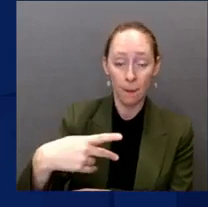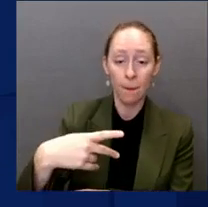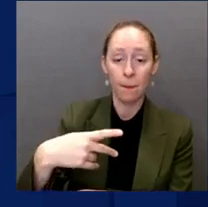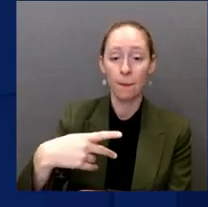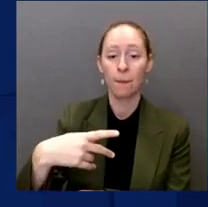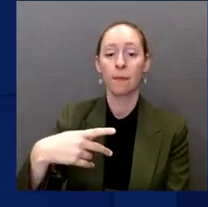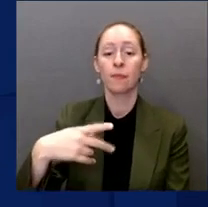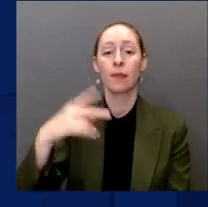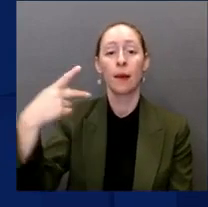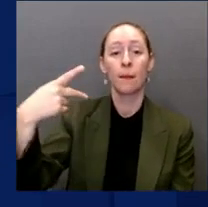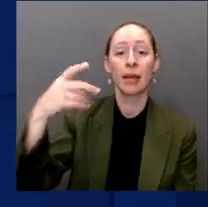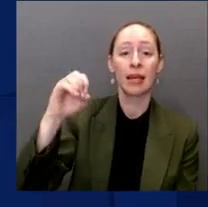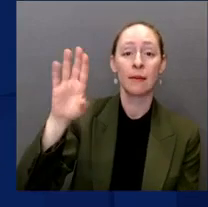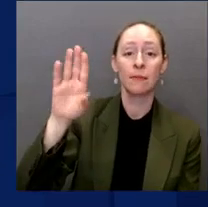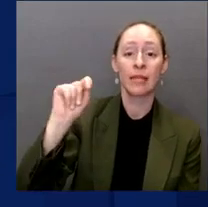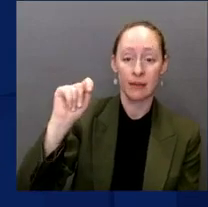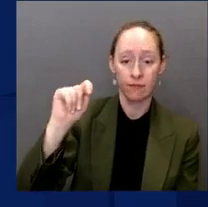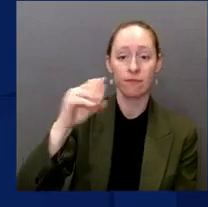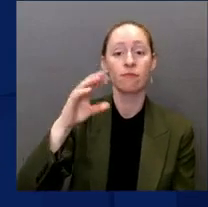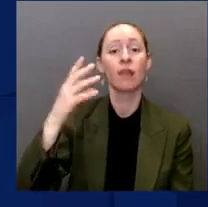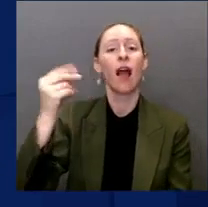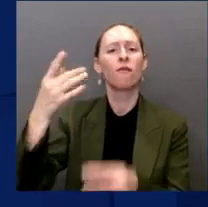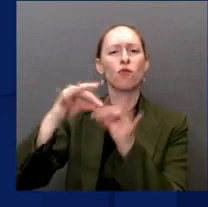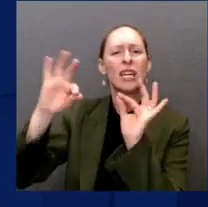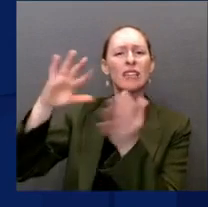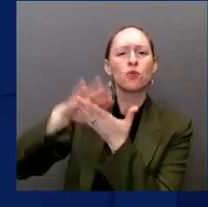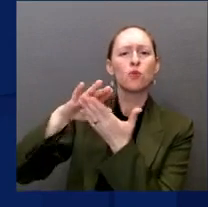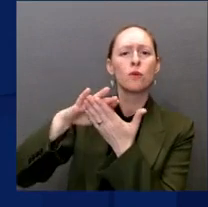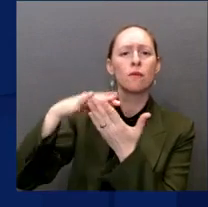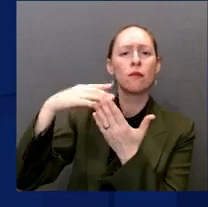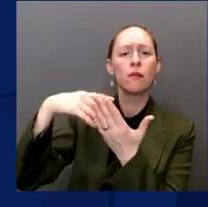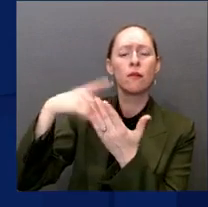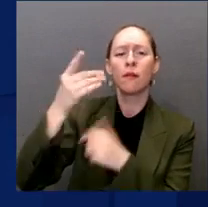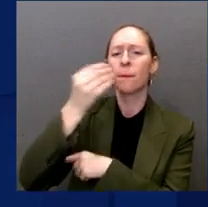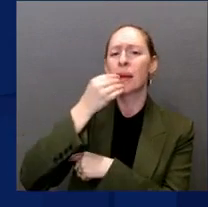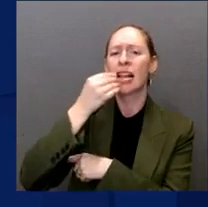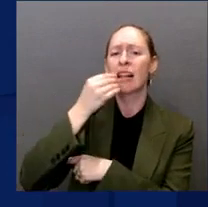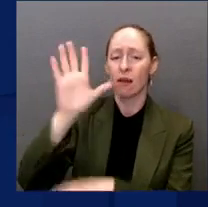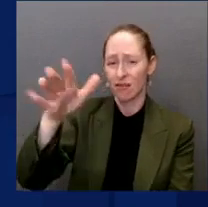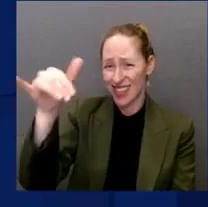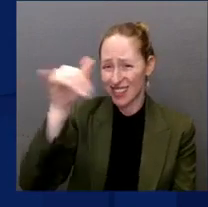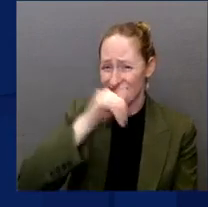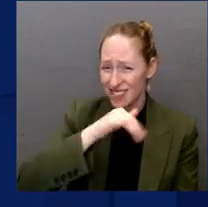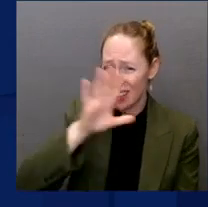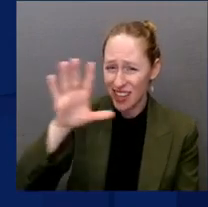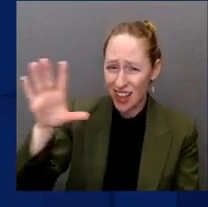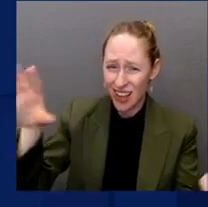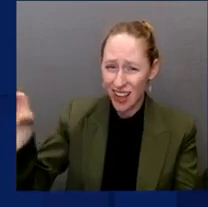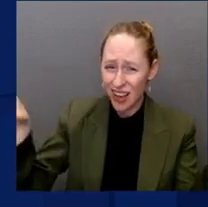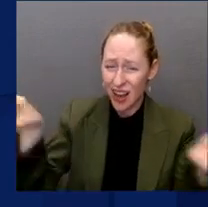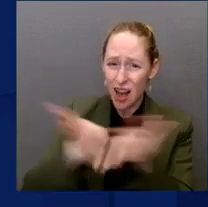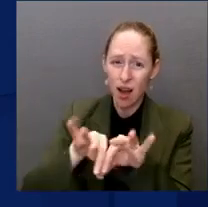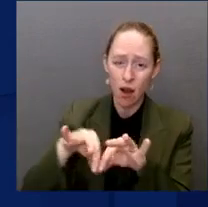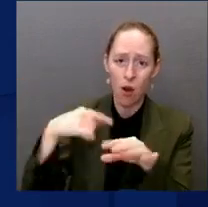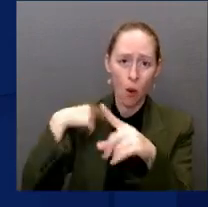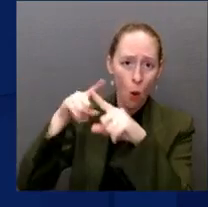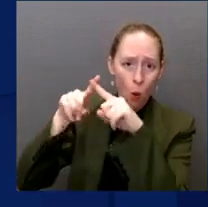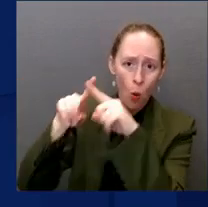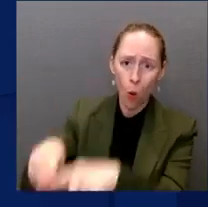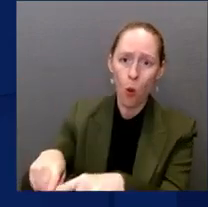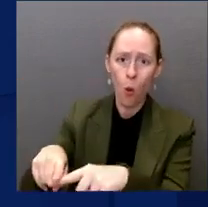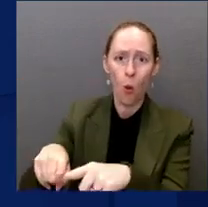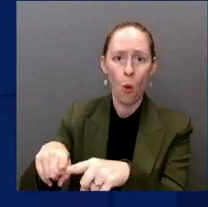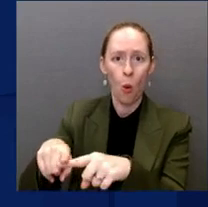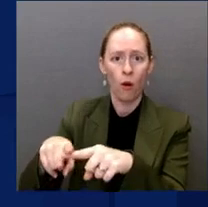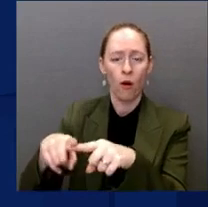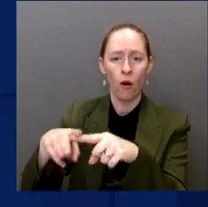are so critical to my health and well-being, and the health and well-being of my family, my community, and